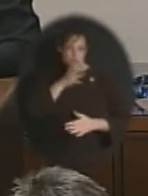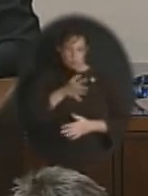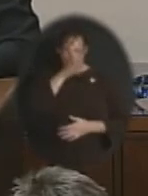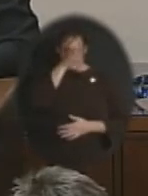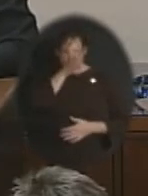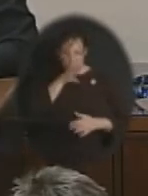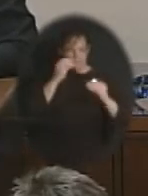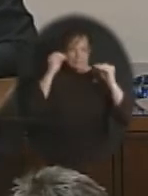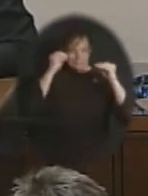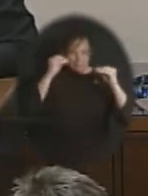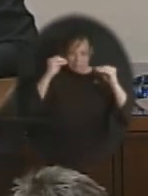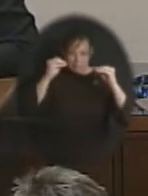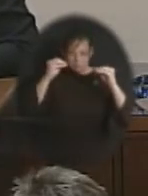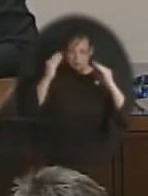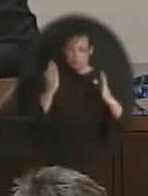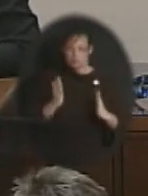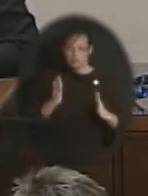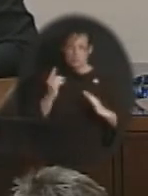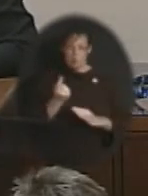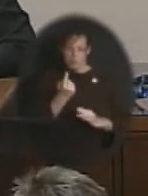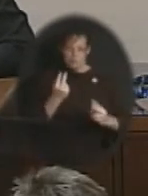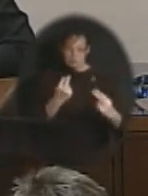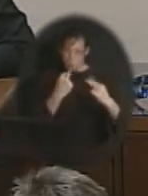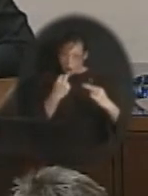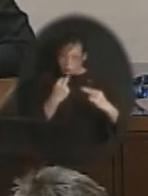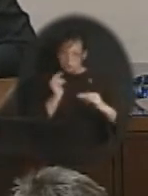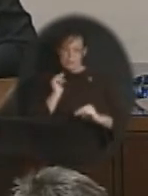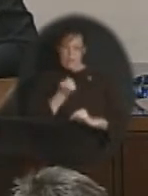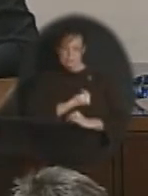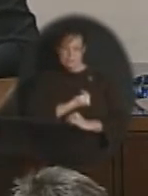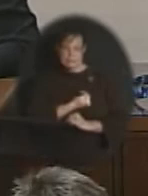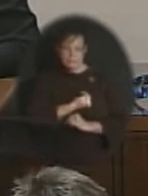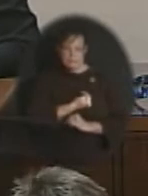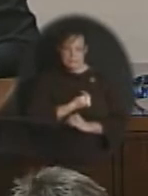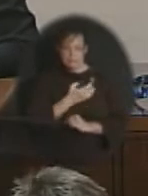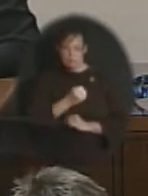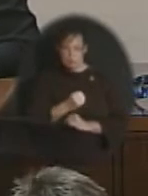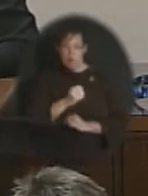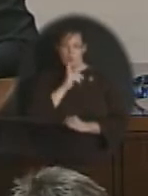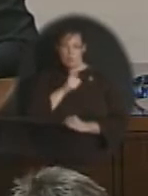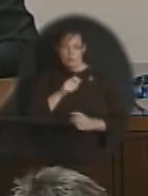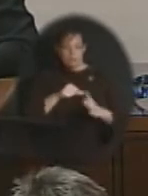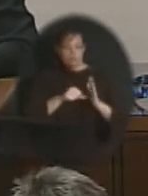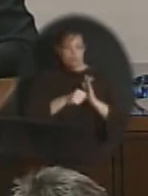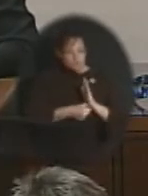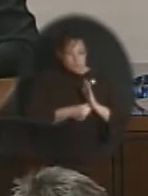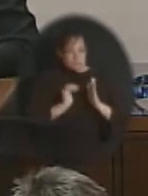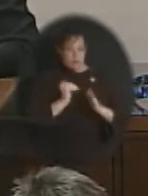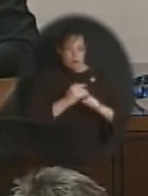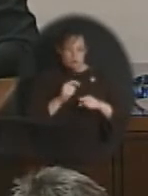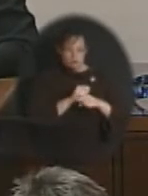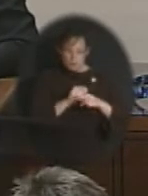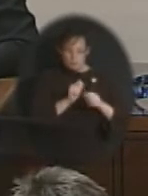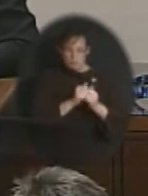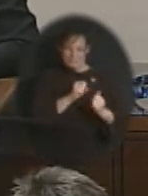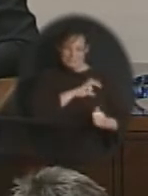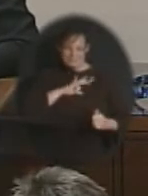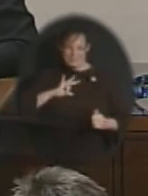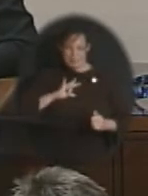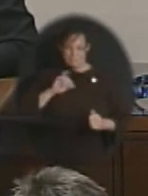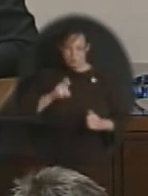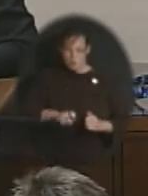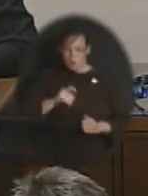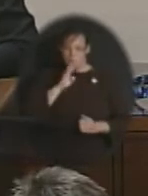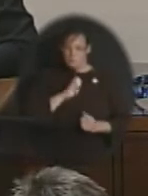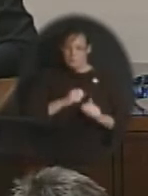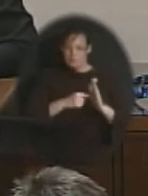teachers. They're always watching us. They're always watching us. And so we've really stressed in our training with staff is you have to be